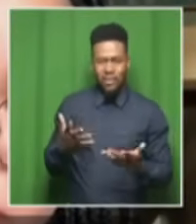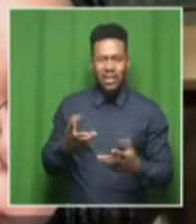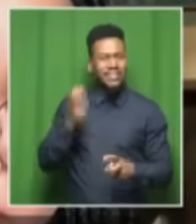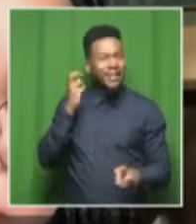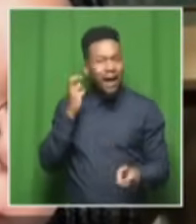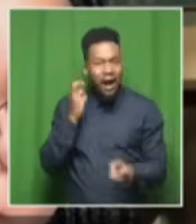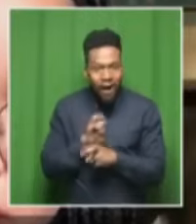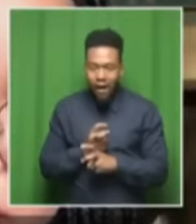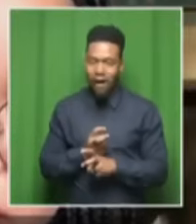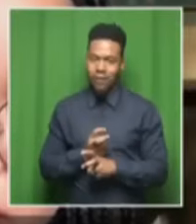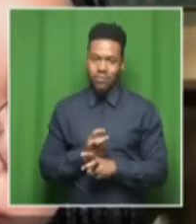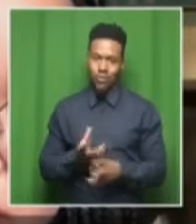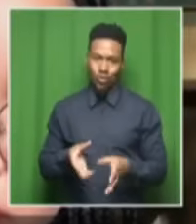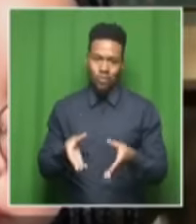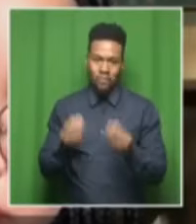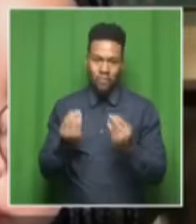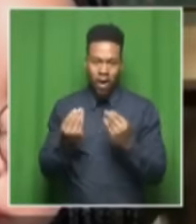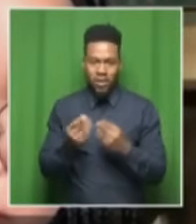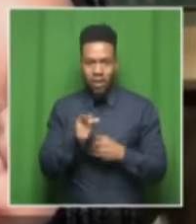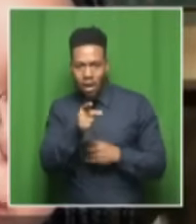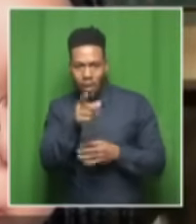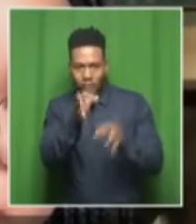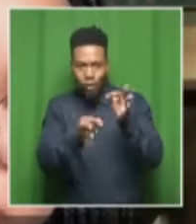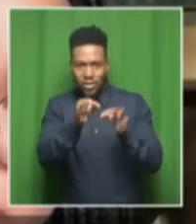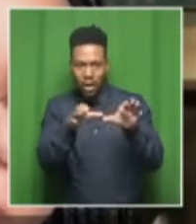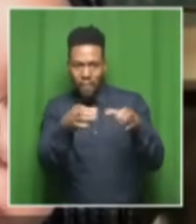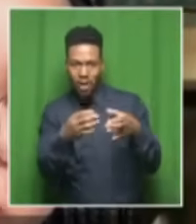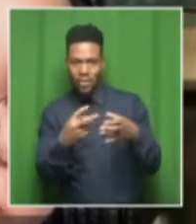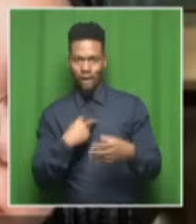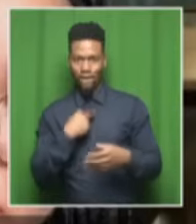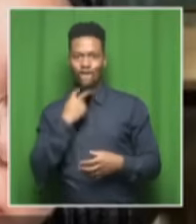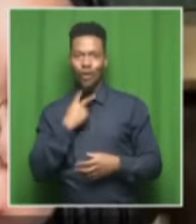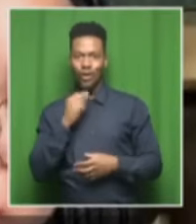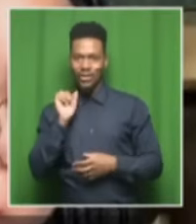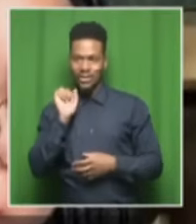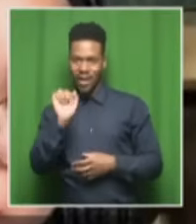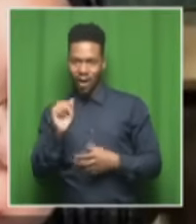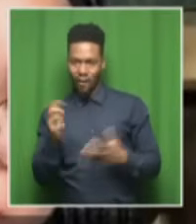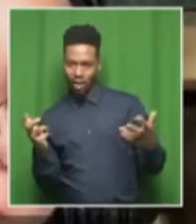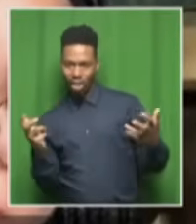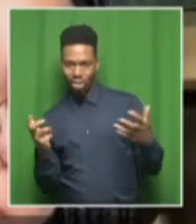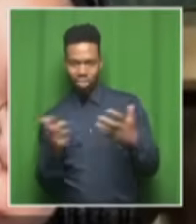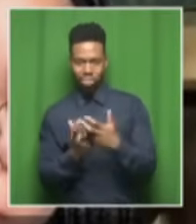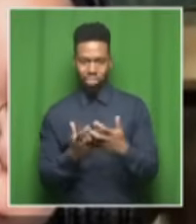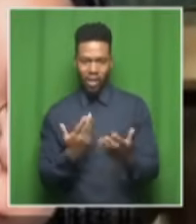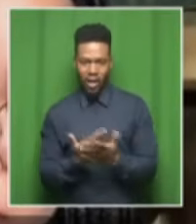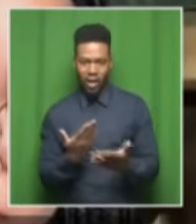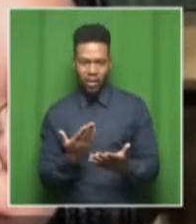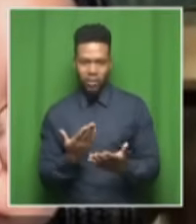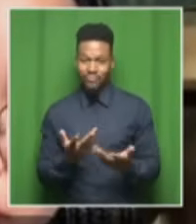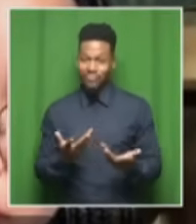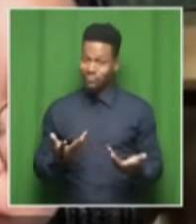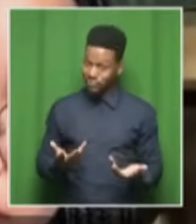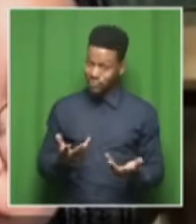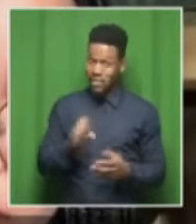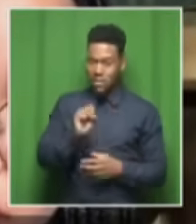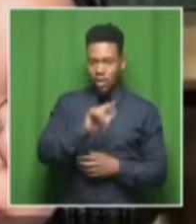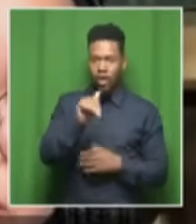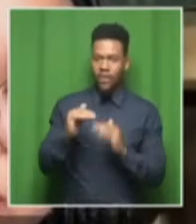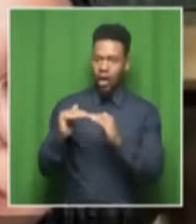find where your voice is being heard, but above your voice being heard, where you can see practical change. I think South Africa as a democracy and